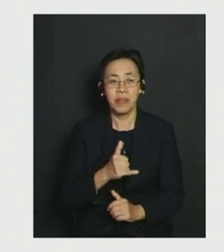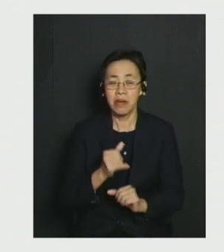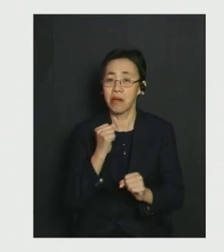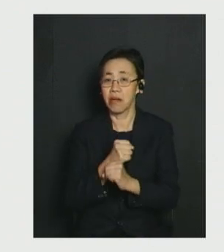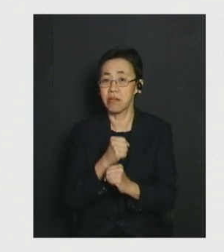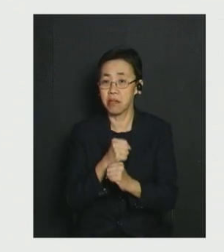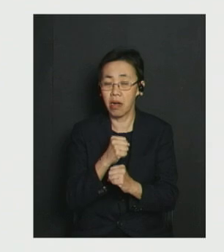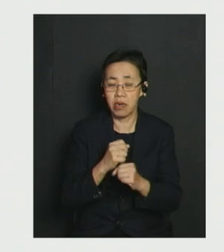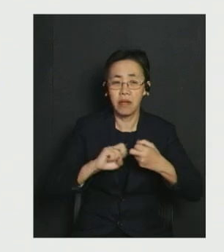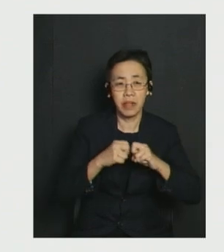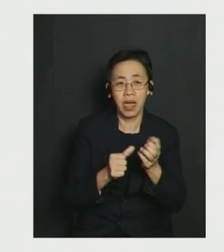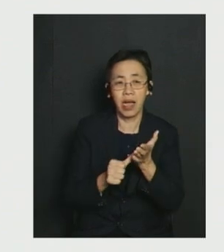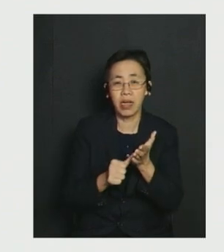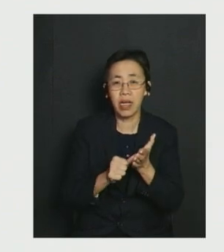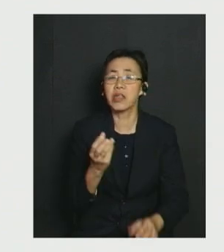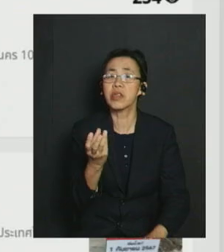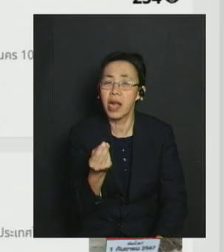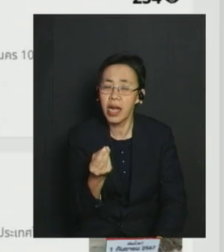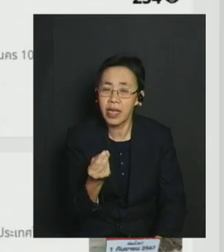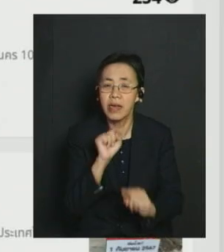know, the most, and you can rank it too.